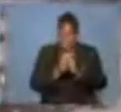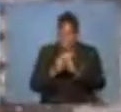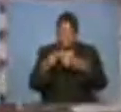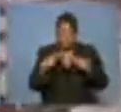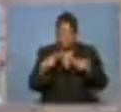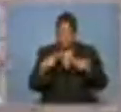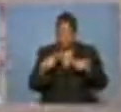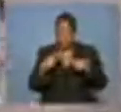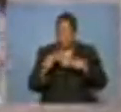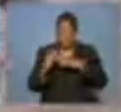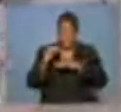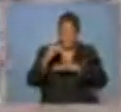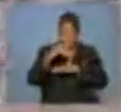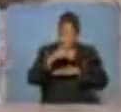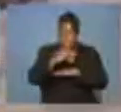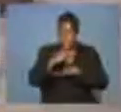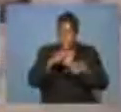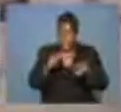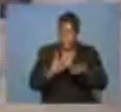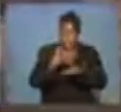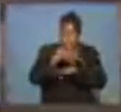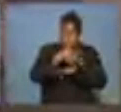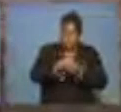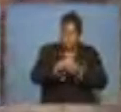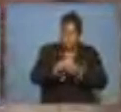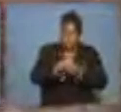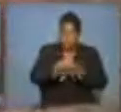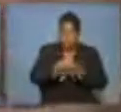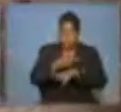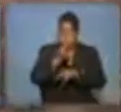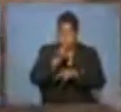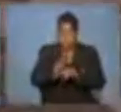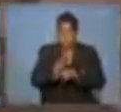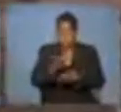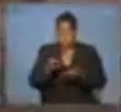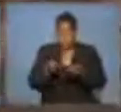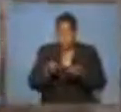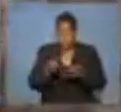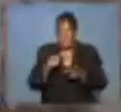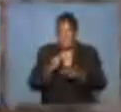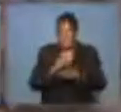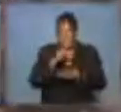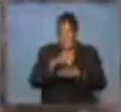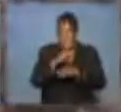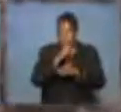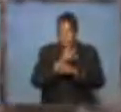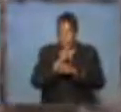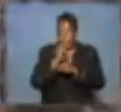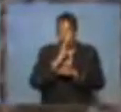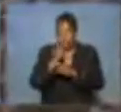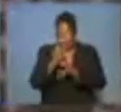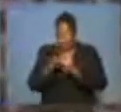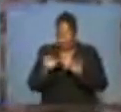sand and the beach, the dune stays in place. And in the case of sand losses, Carey says natural defenses are key.